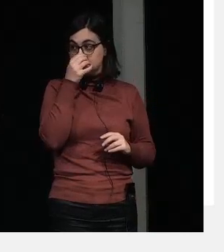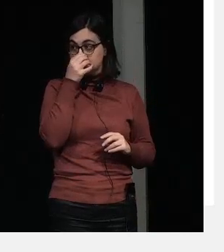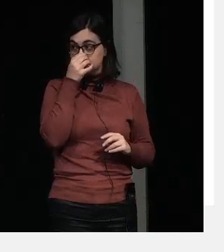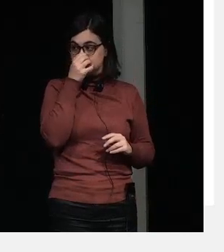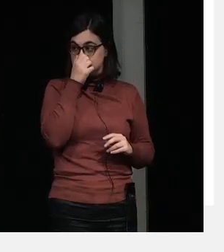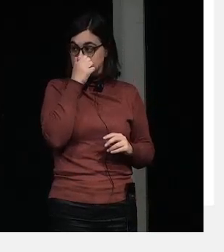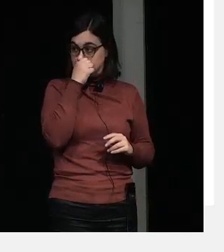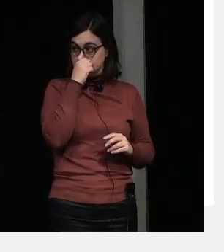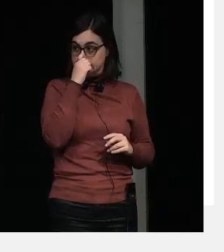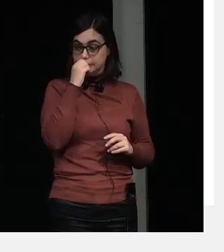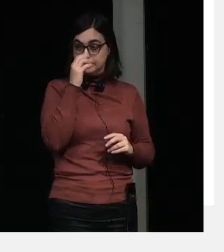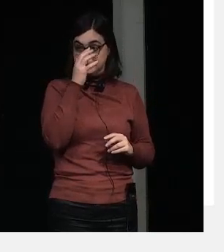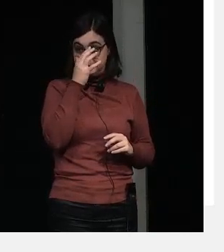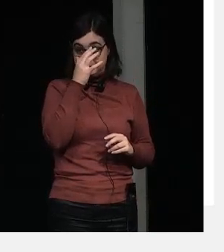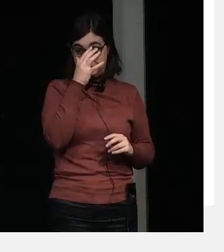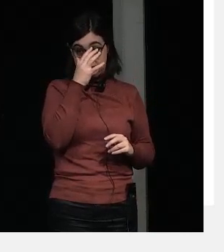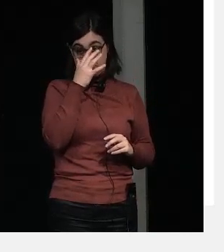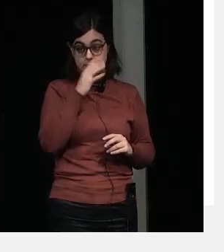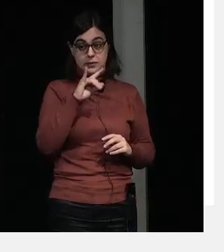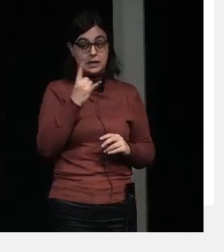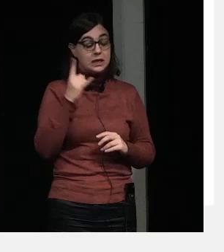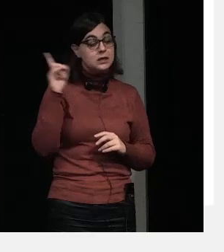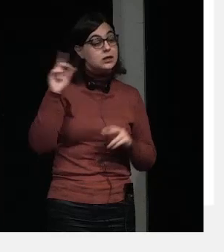Or any online questions, maybe?